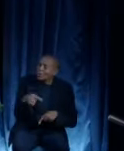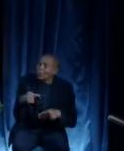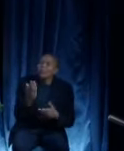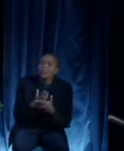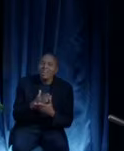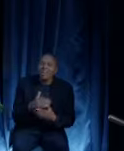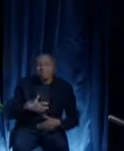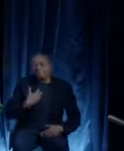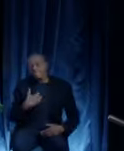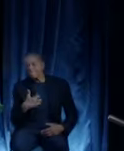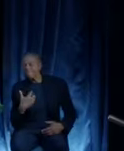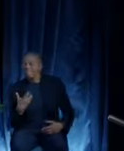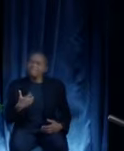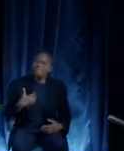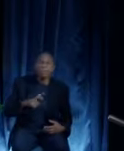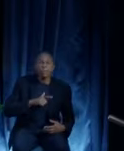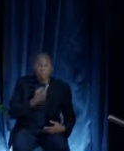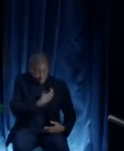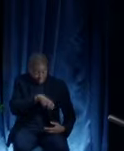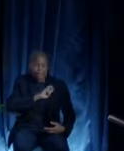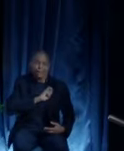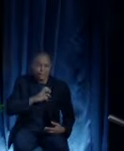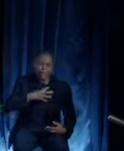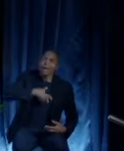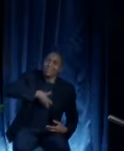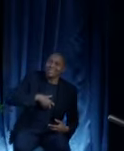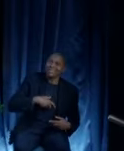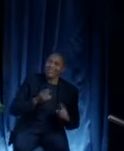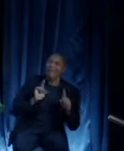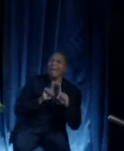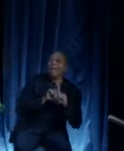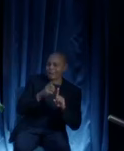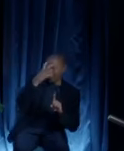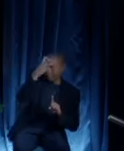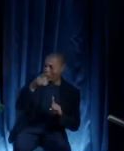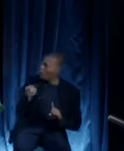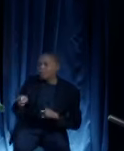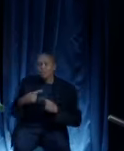annoyed that the Spanish ambassador is in and you're not. Mm.